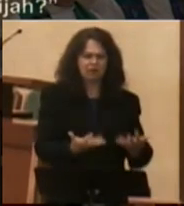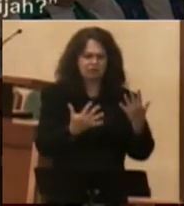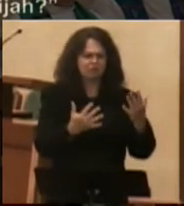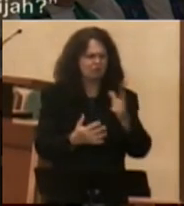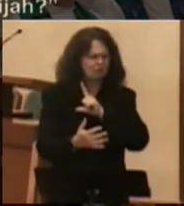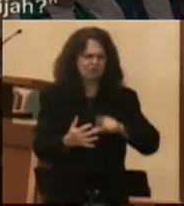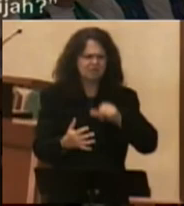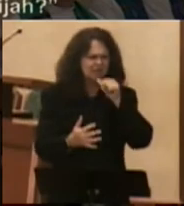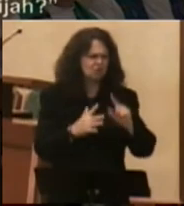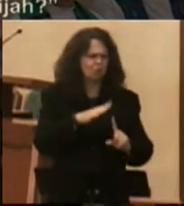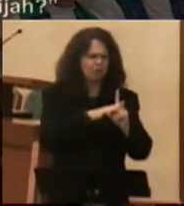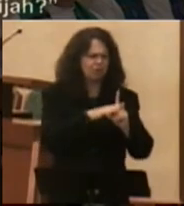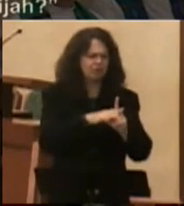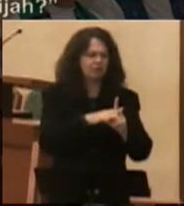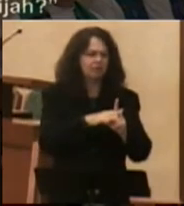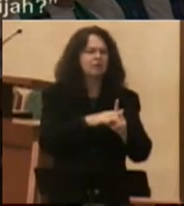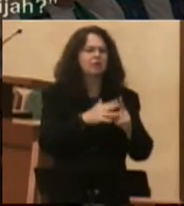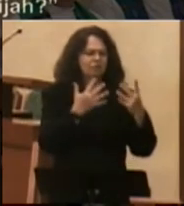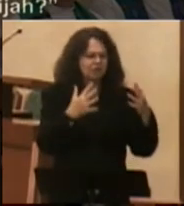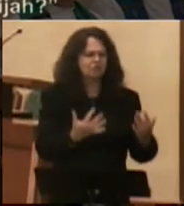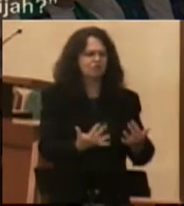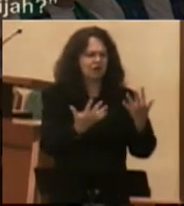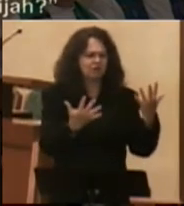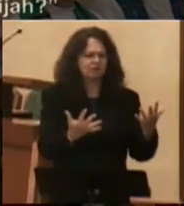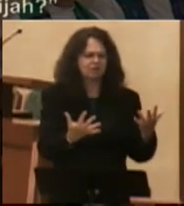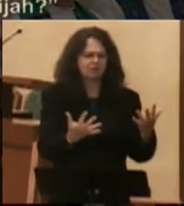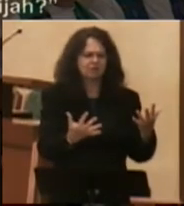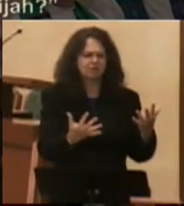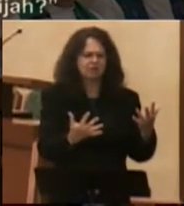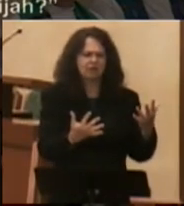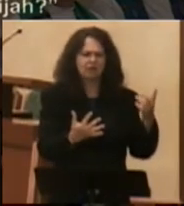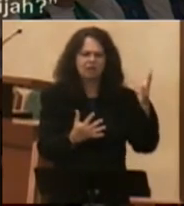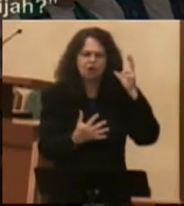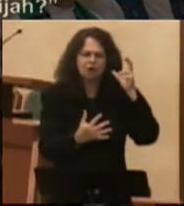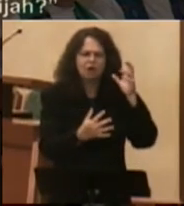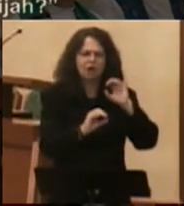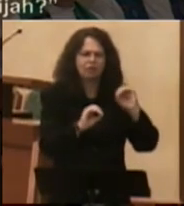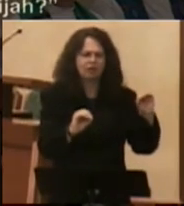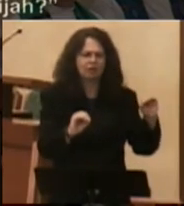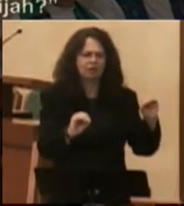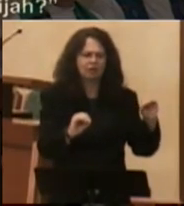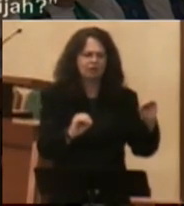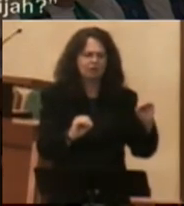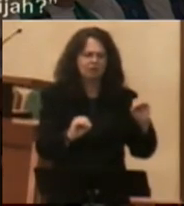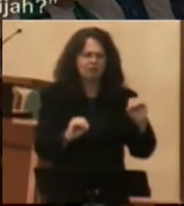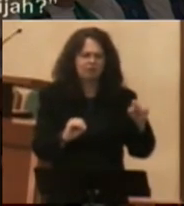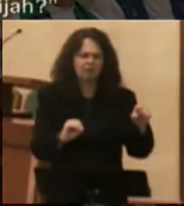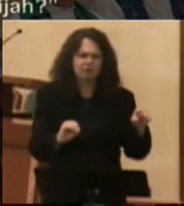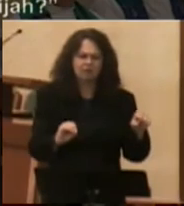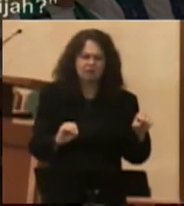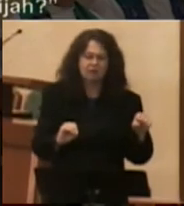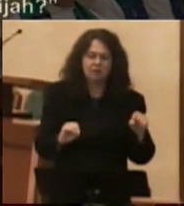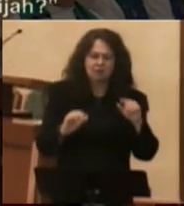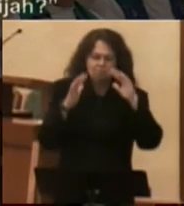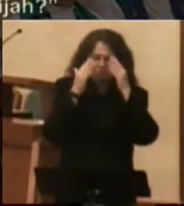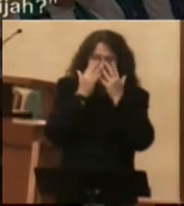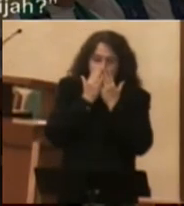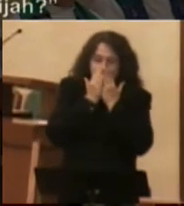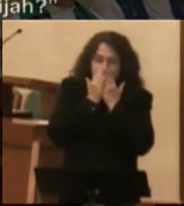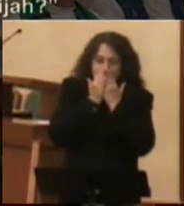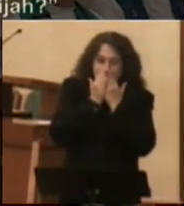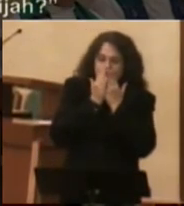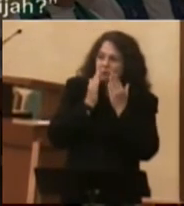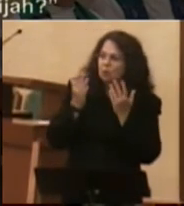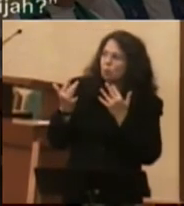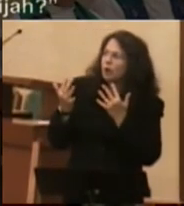fire, and after the fire, the sound of sheer silence. When Elijah heard it, he wrapped his face in his mantle and went out and